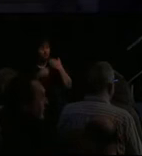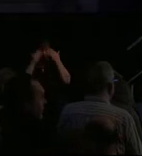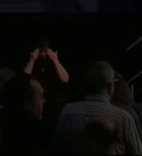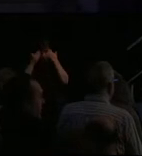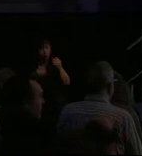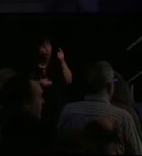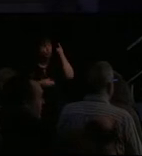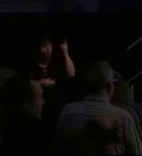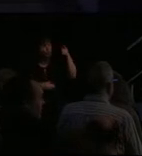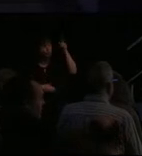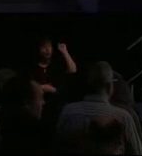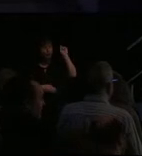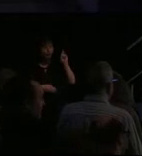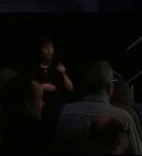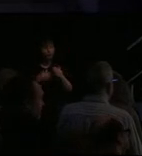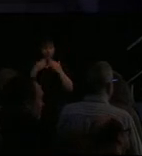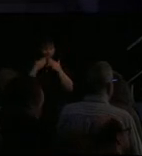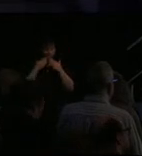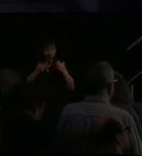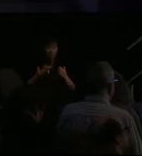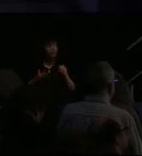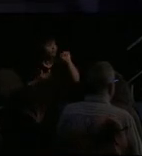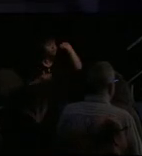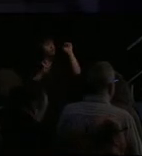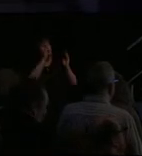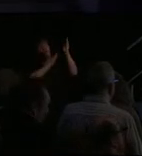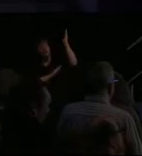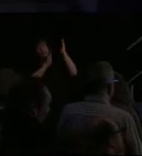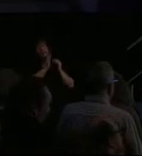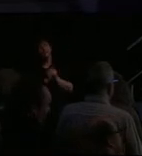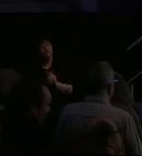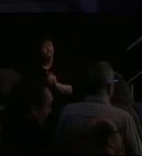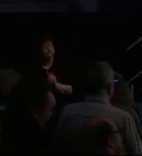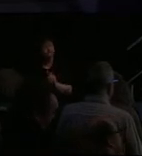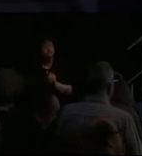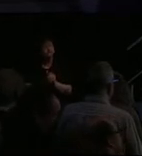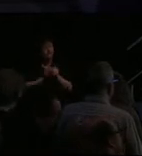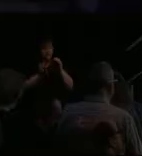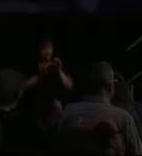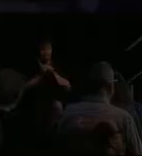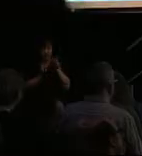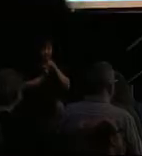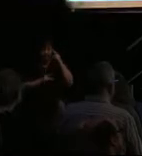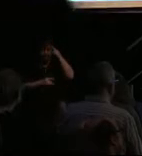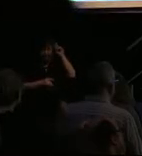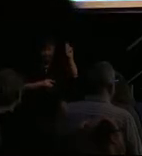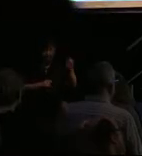Worship you, God. We thank you for your presence. In Jesus'